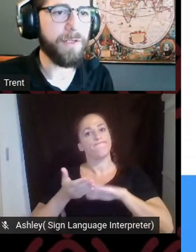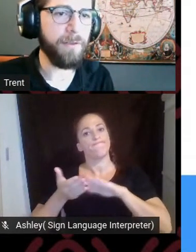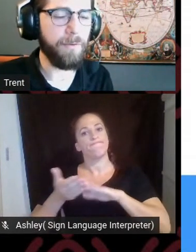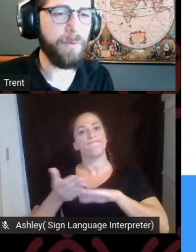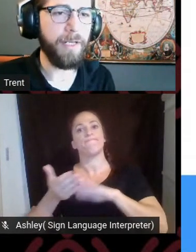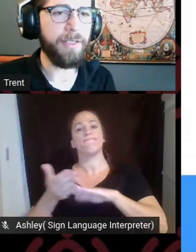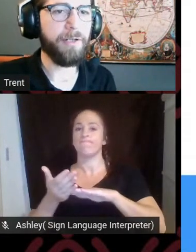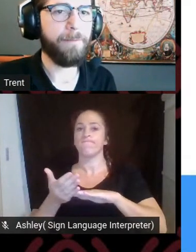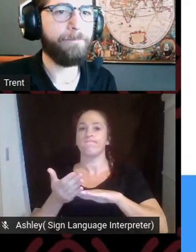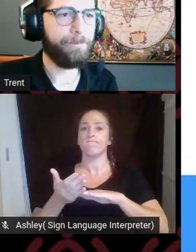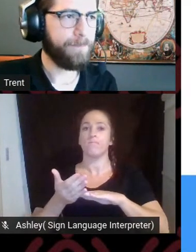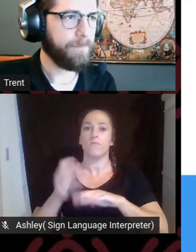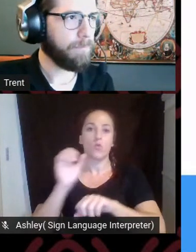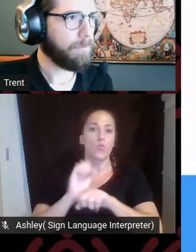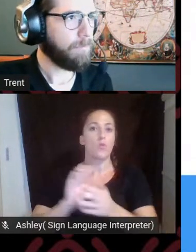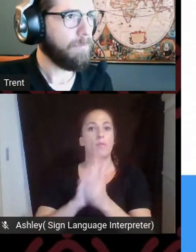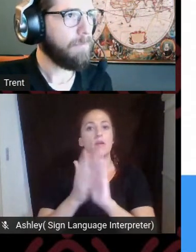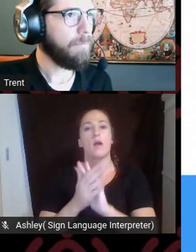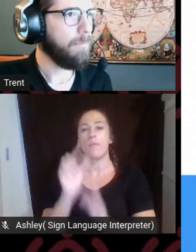make your life just a little bit easier.